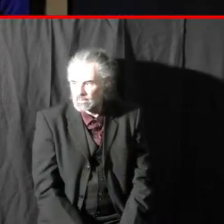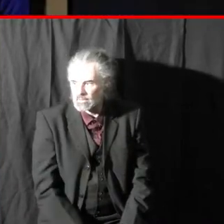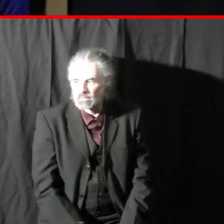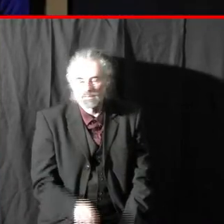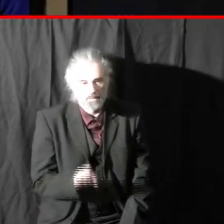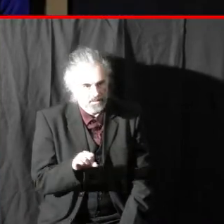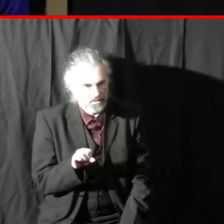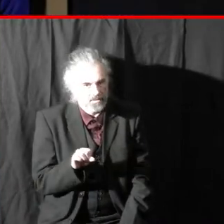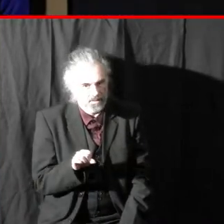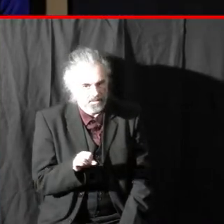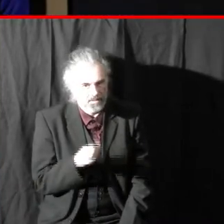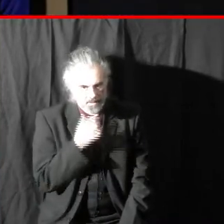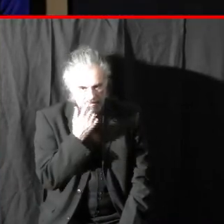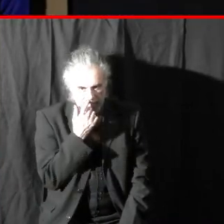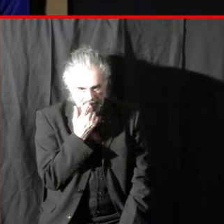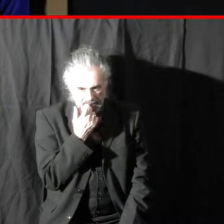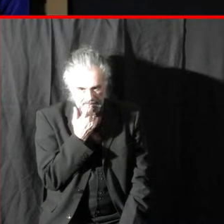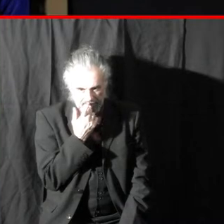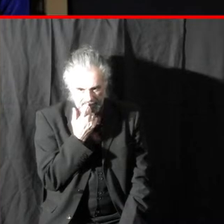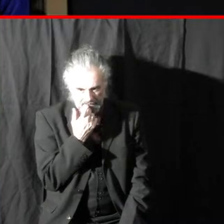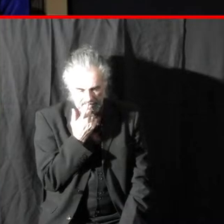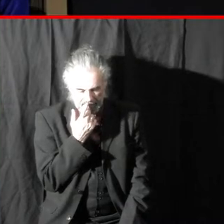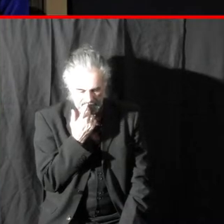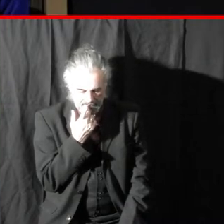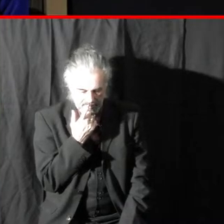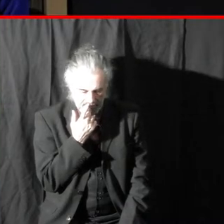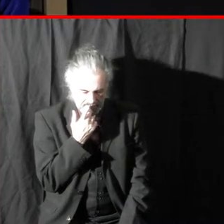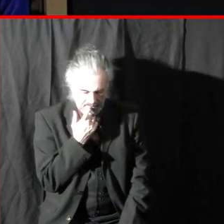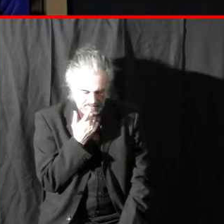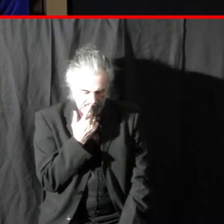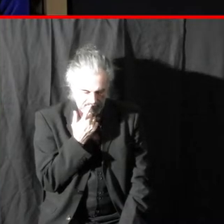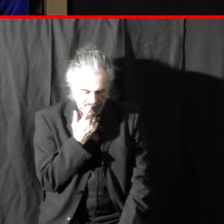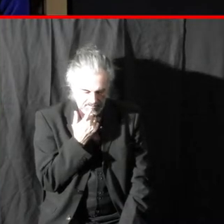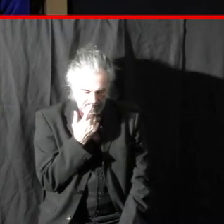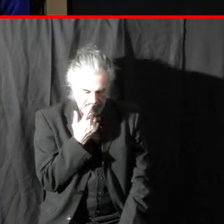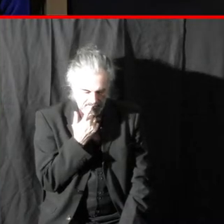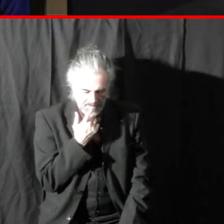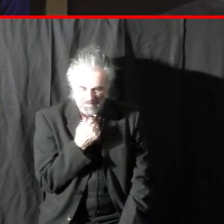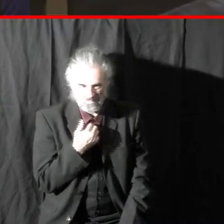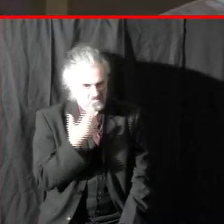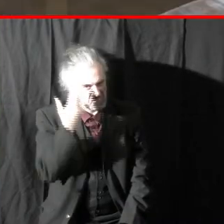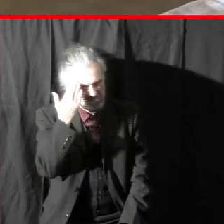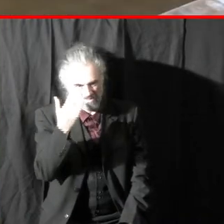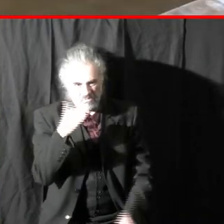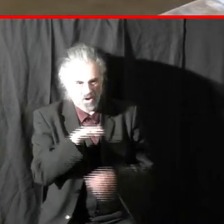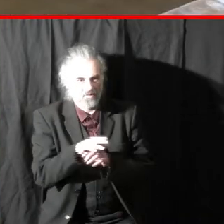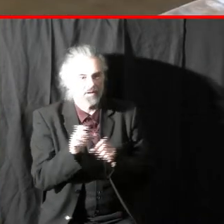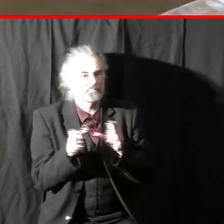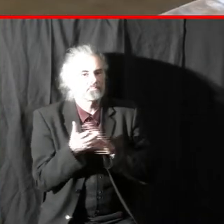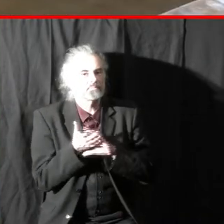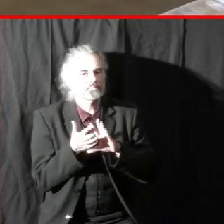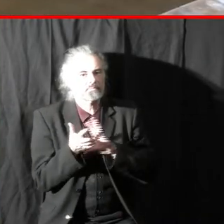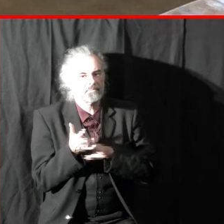Yes. no, not so good on chemistry myself, more of a geographer, but